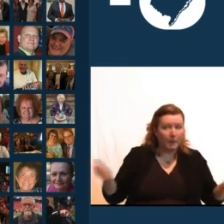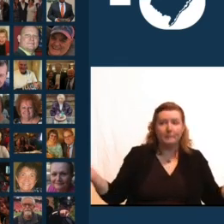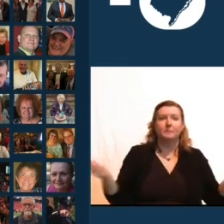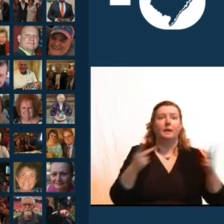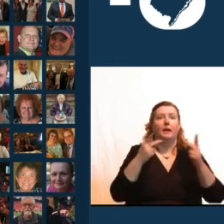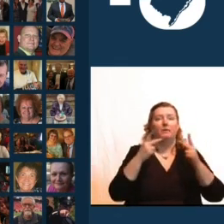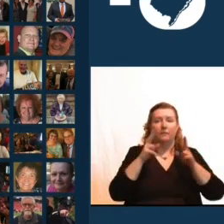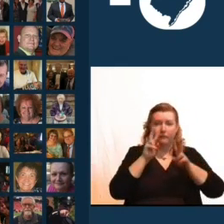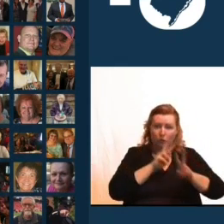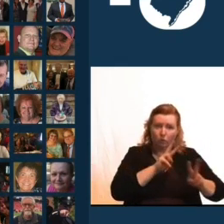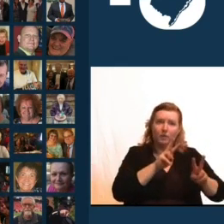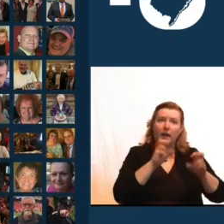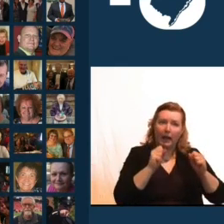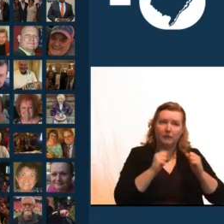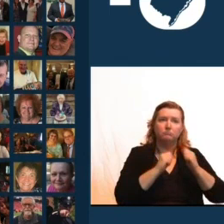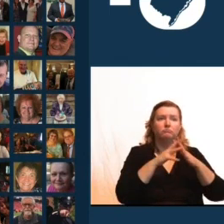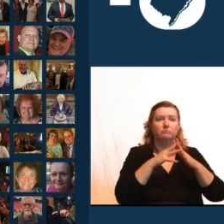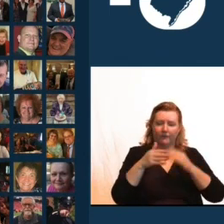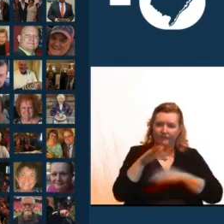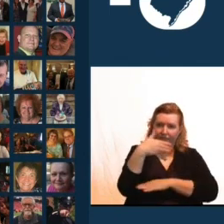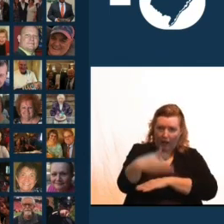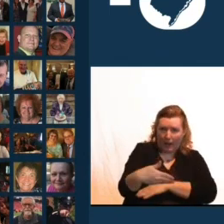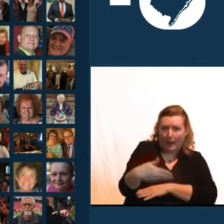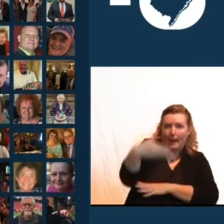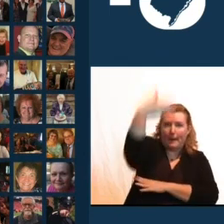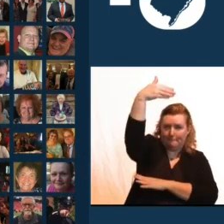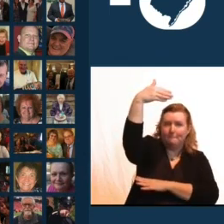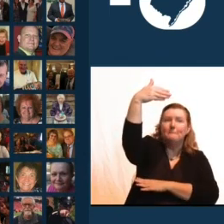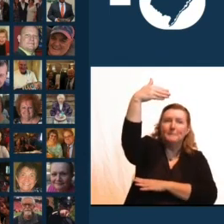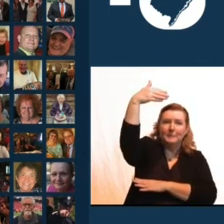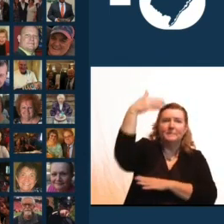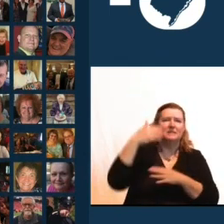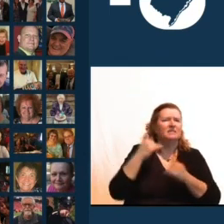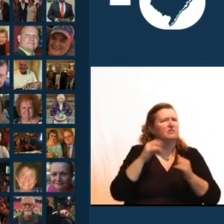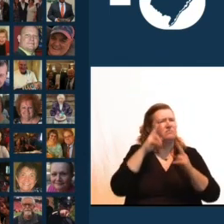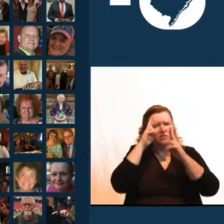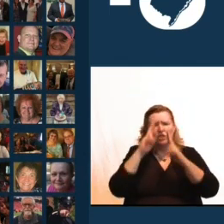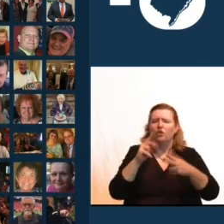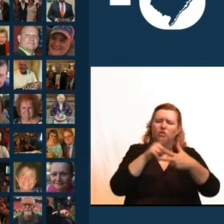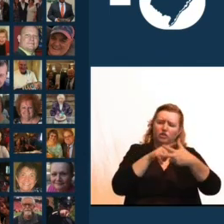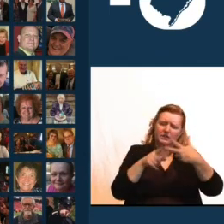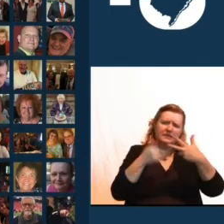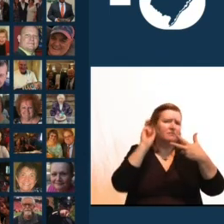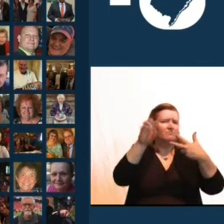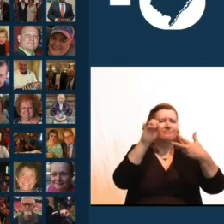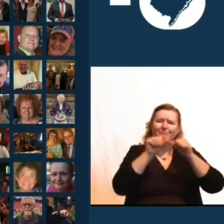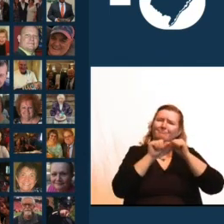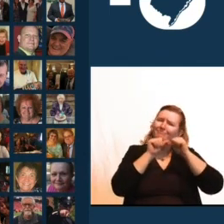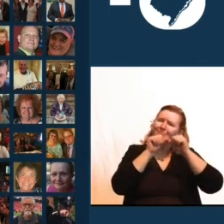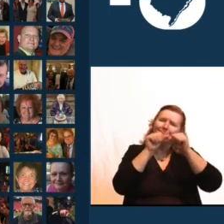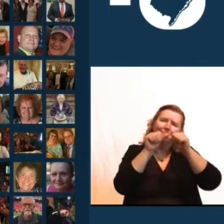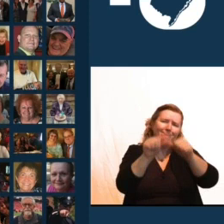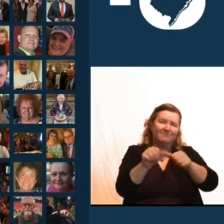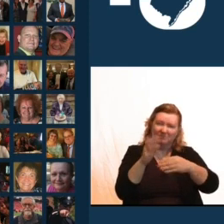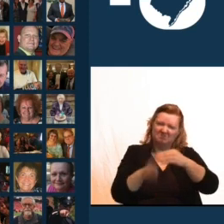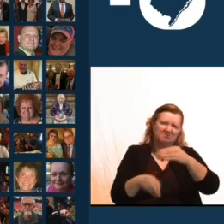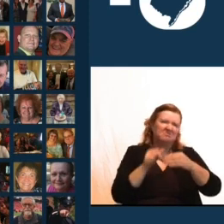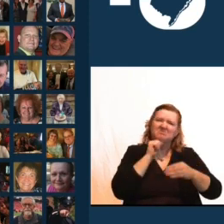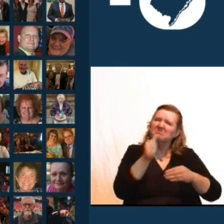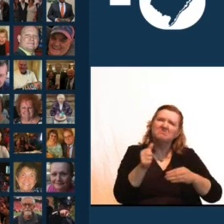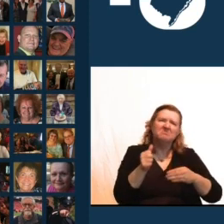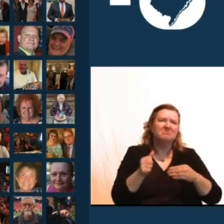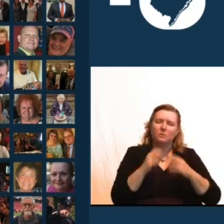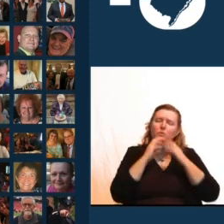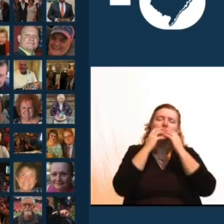was worth honoring and remembering, and we endeavored to tell as many as we could. And by the way, these slides show the picture of every single one